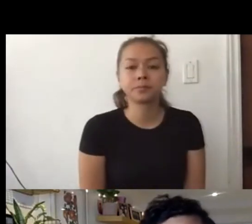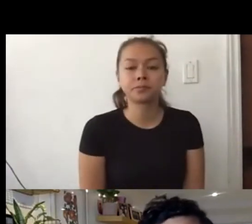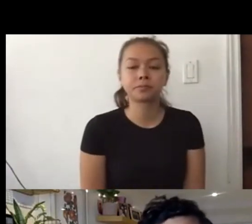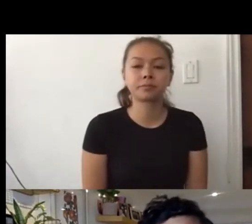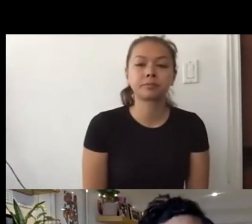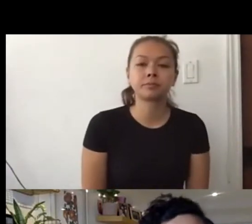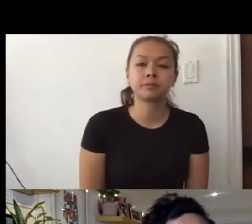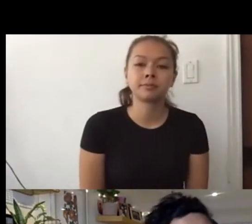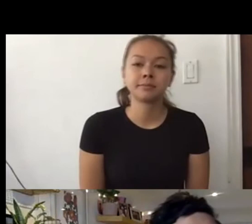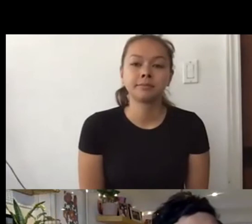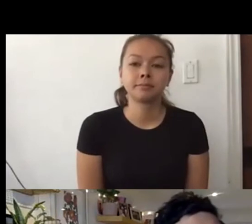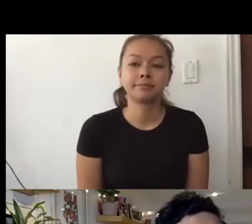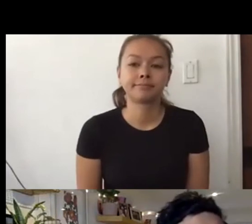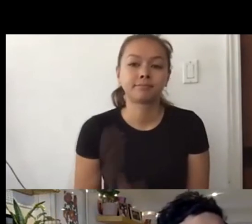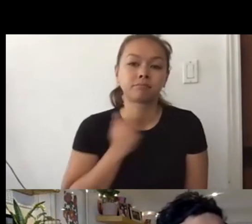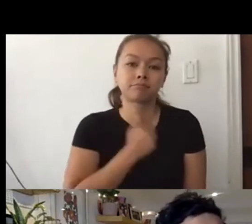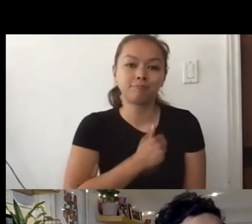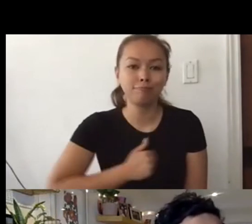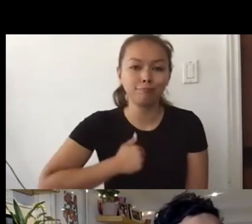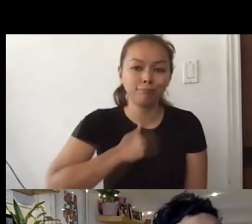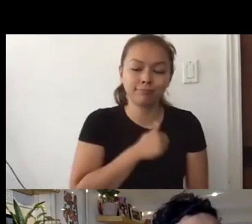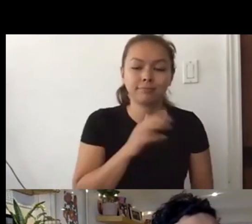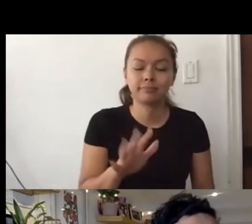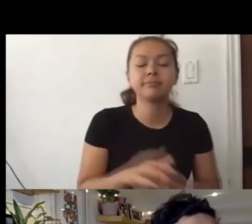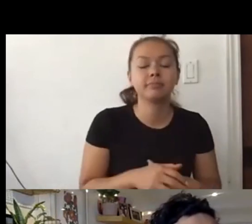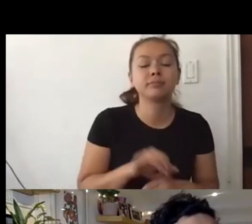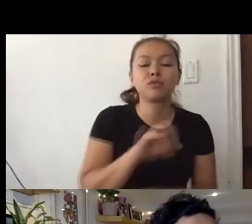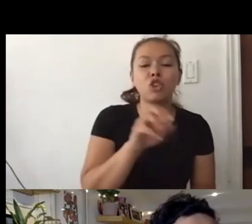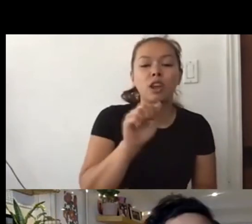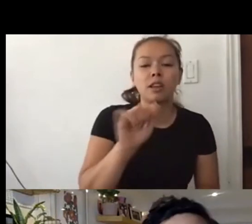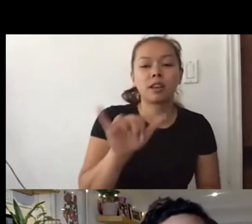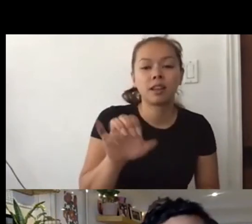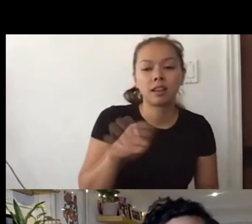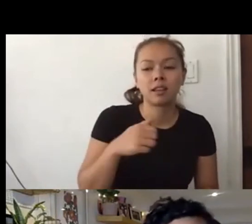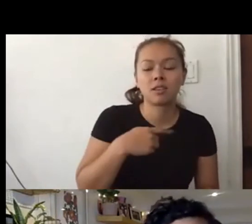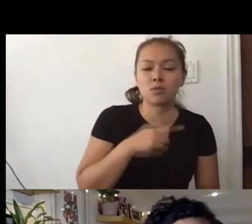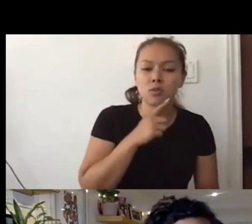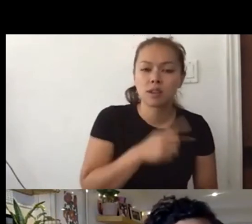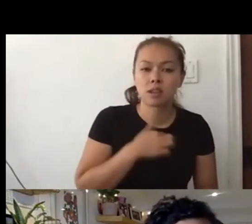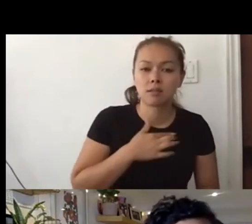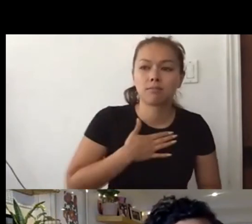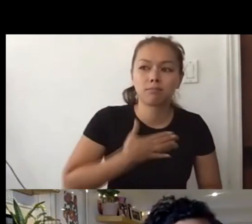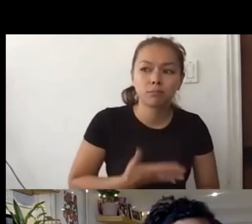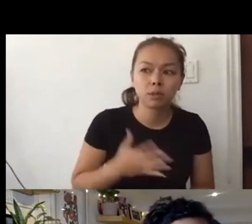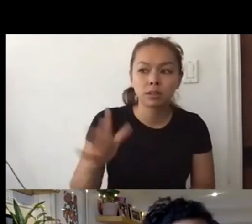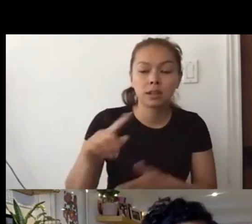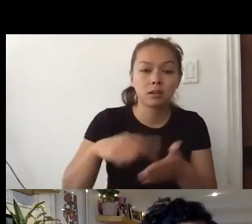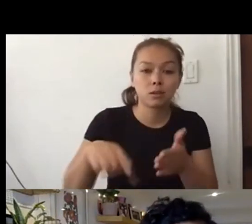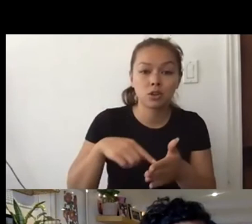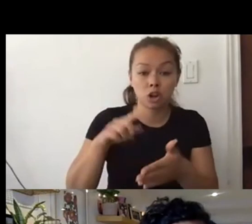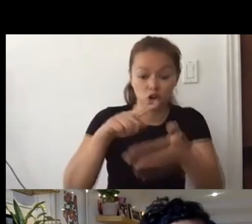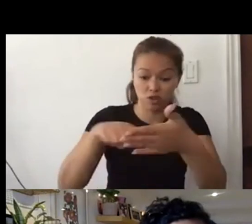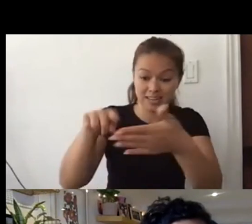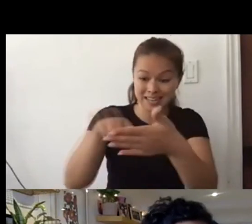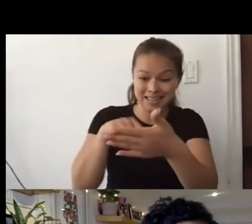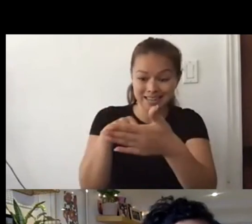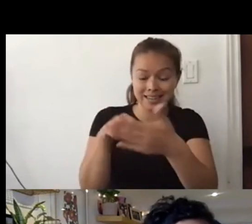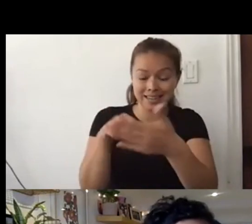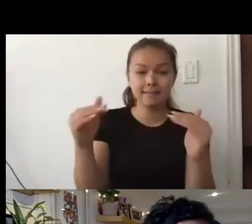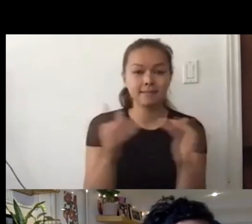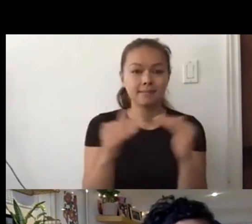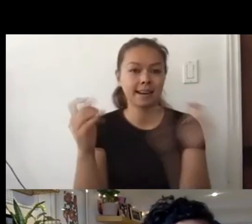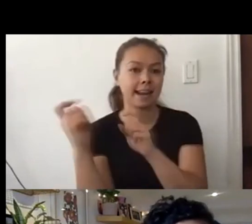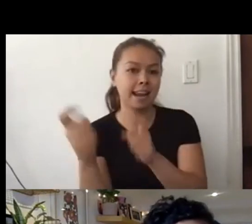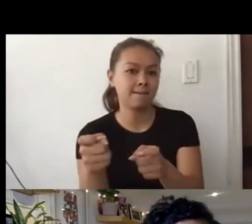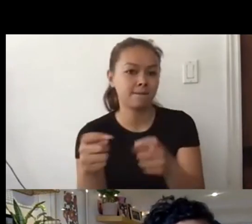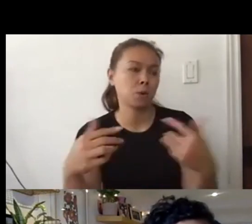Sorry about that, folks. Jay, I really appreciate that notion that critiques are gifts. I think sometimes people get defensive, but they're actually something to